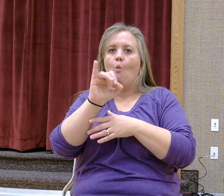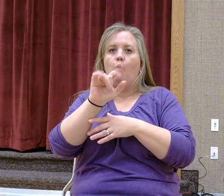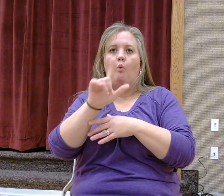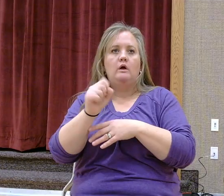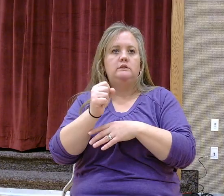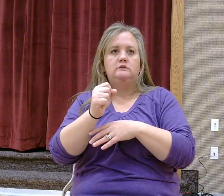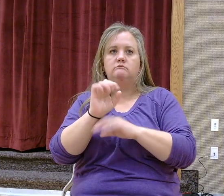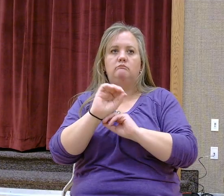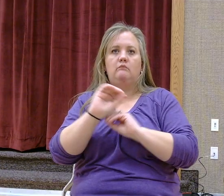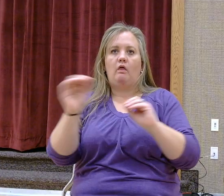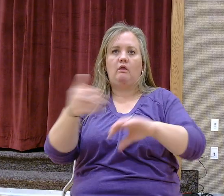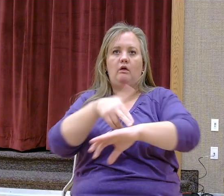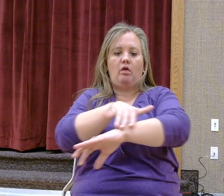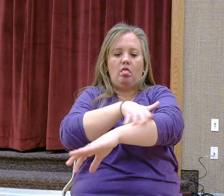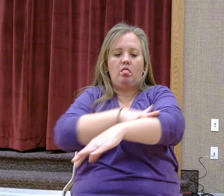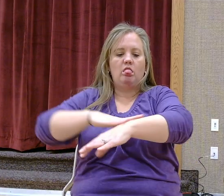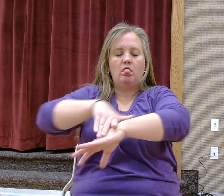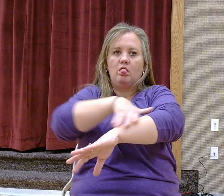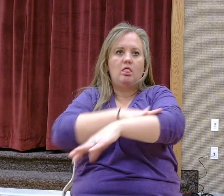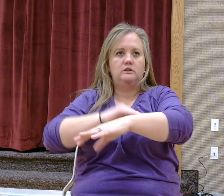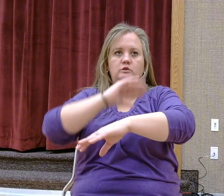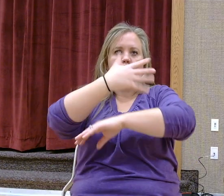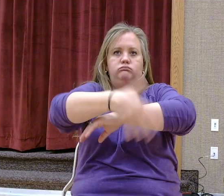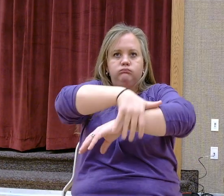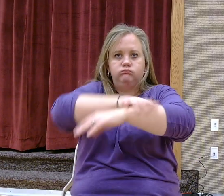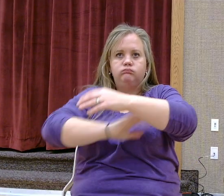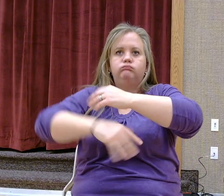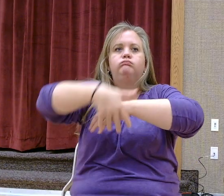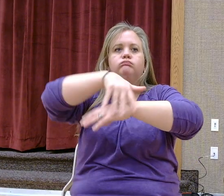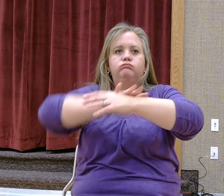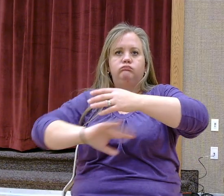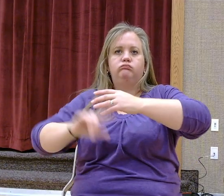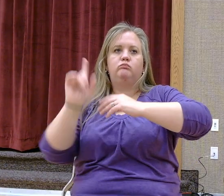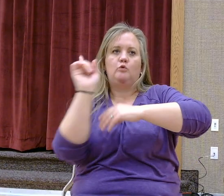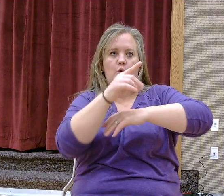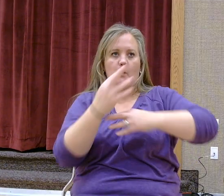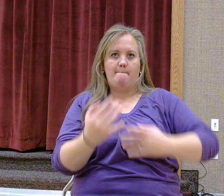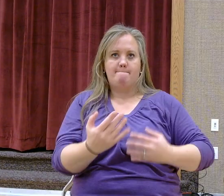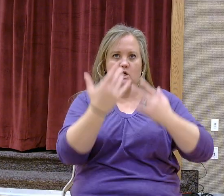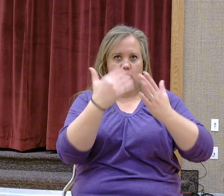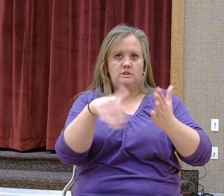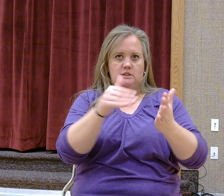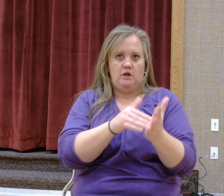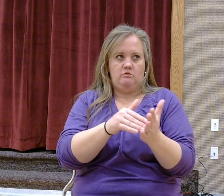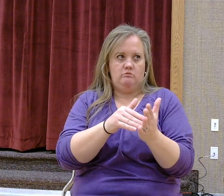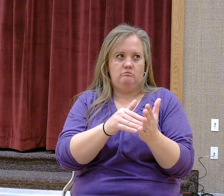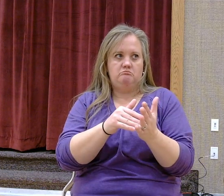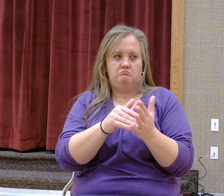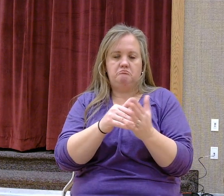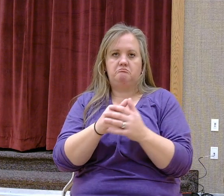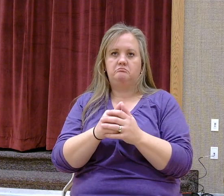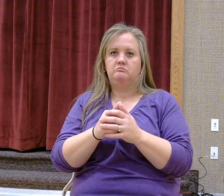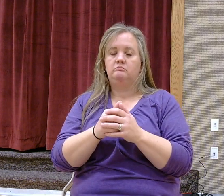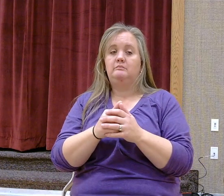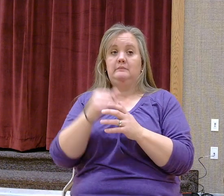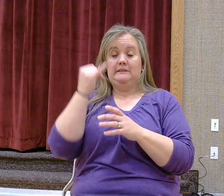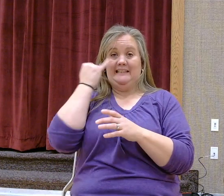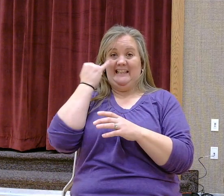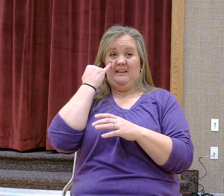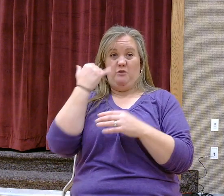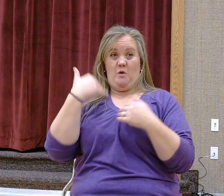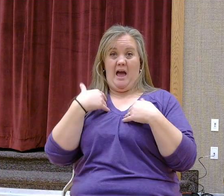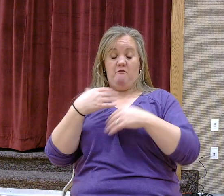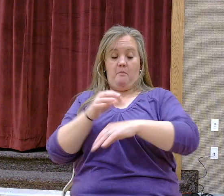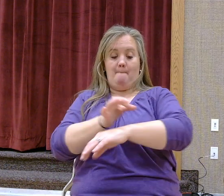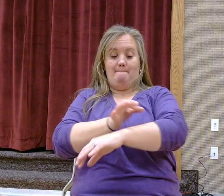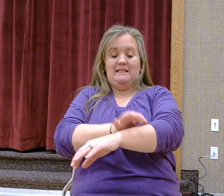just cover it with a bandage and get to a burn center or get somewhere else where you can get that taken care of. If there are blisters, do not